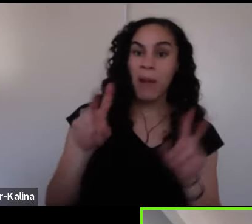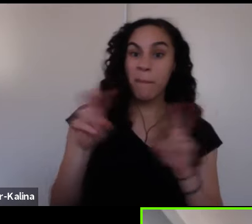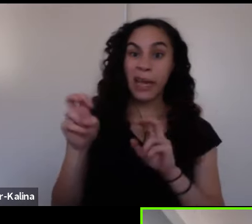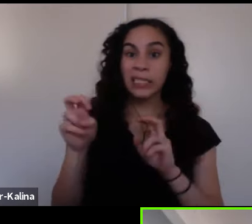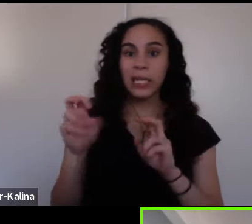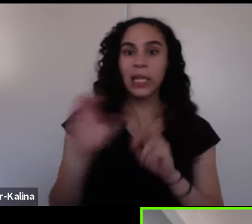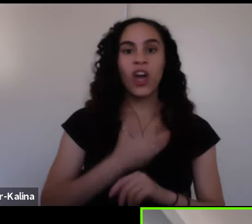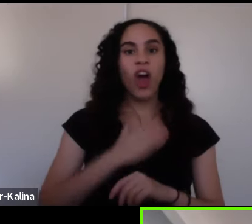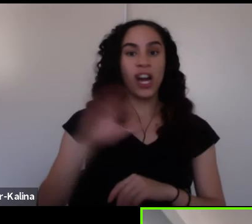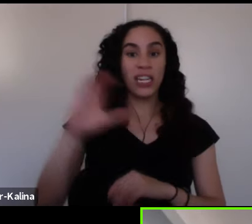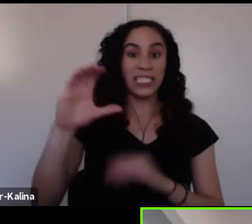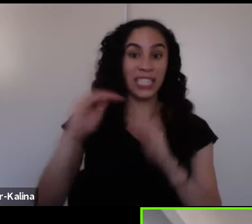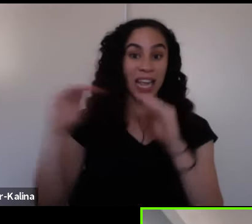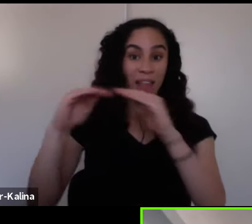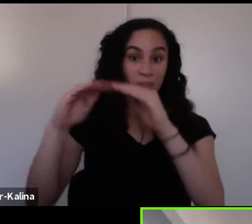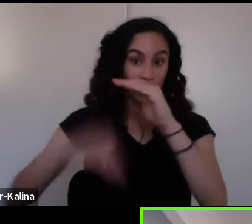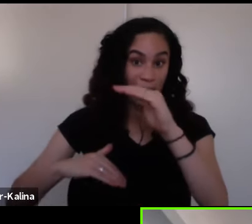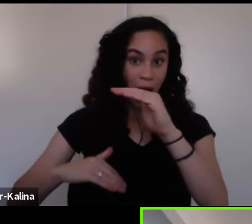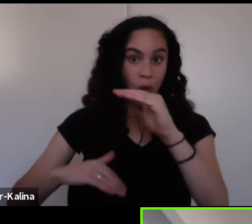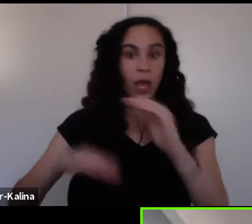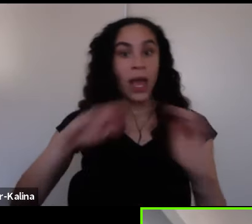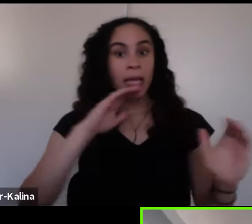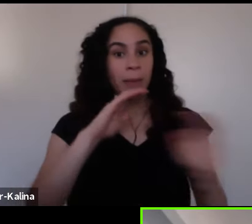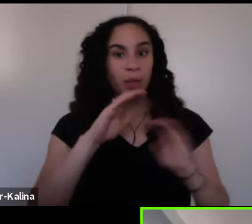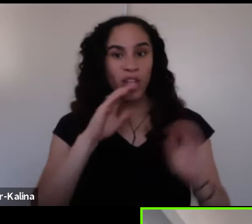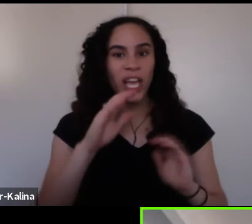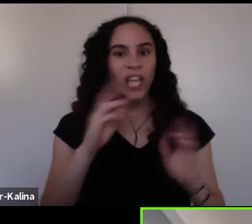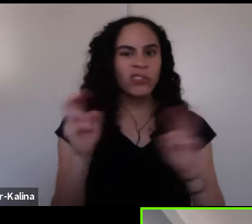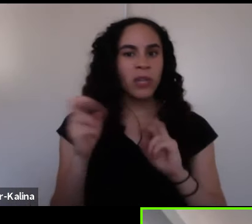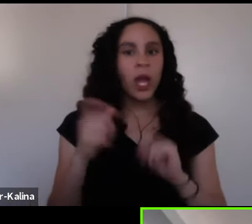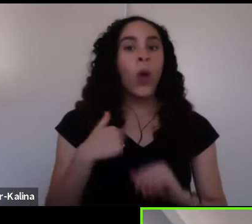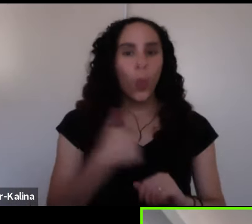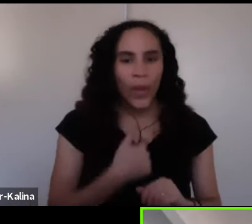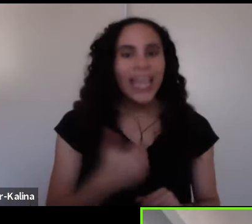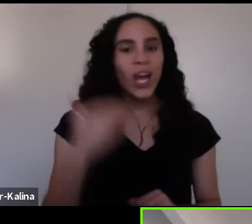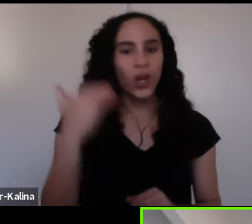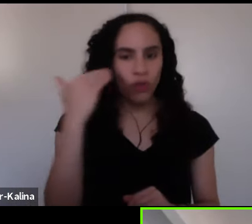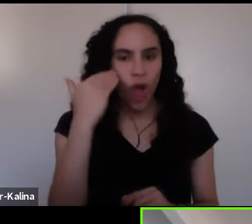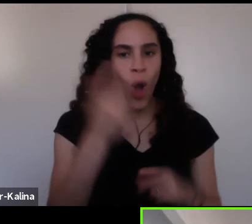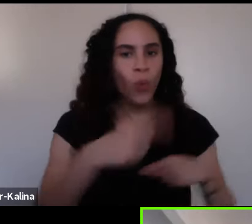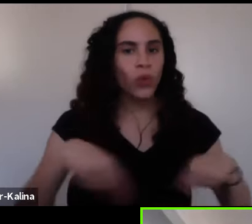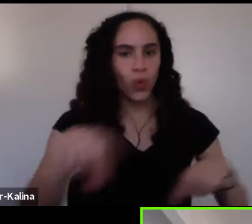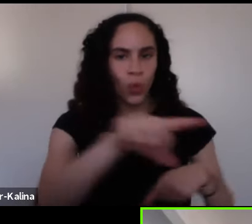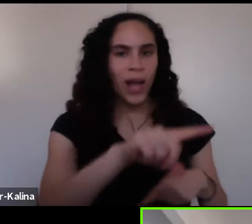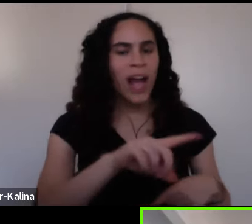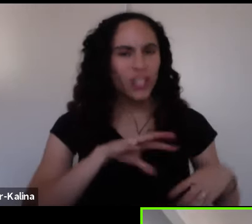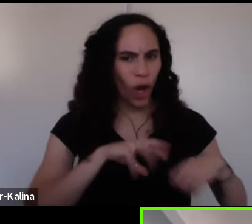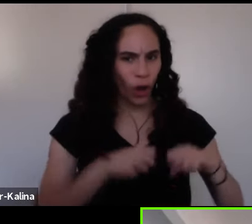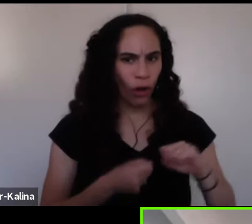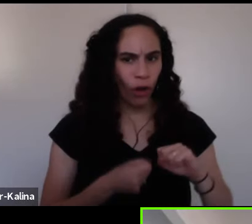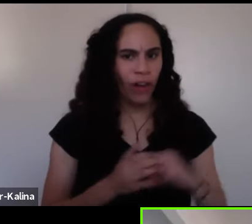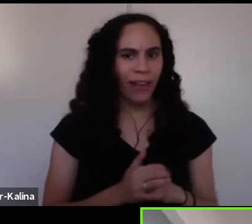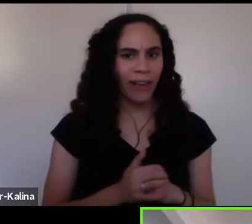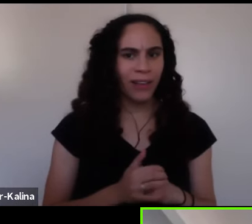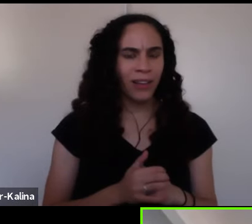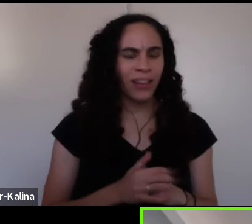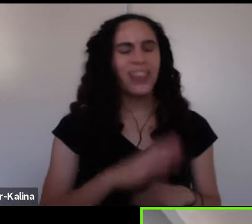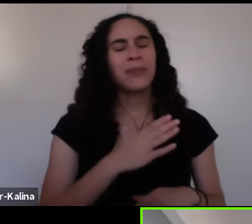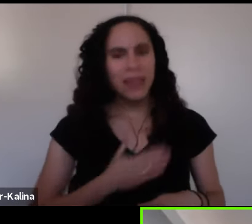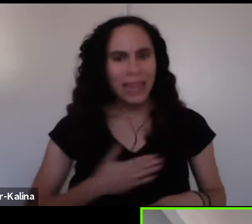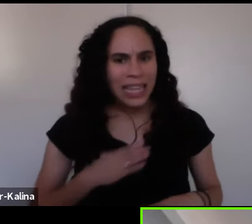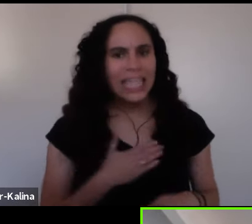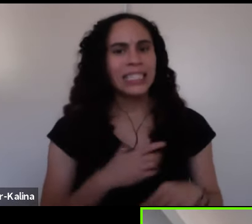C-level down, the communication was, we know you're hurting. Go take time off. Please take time